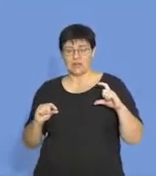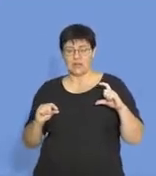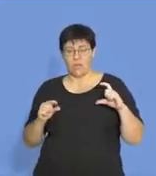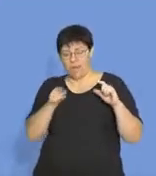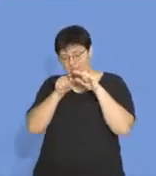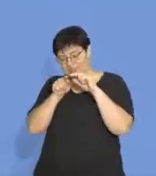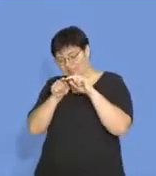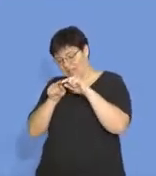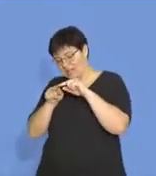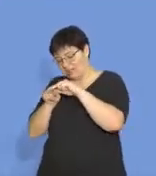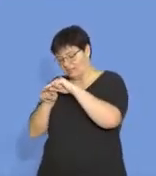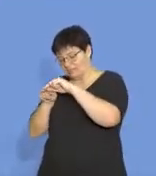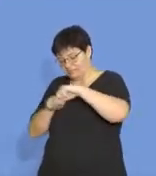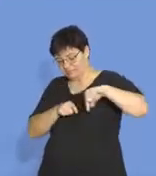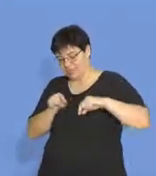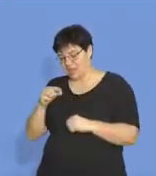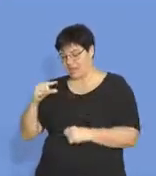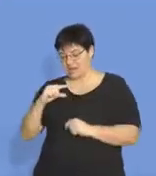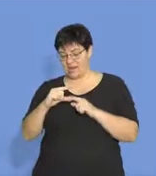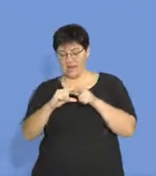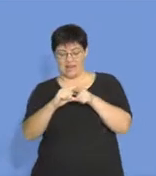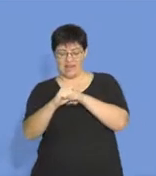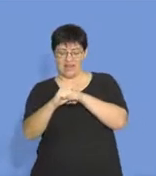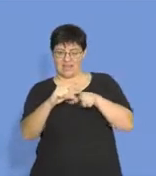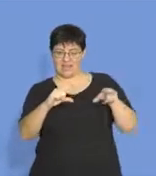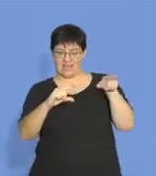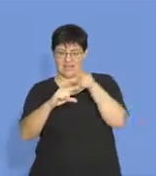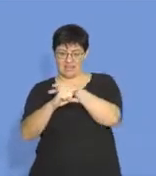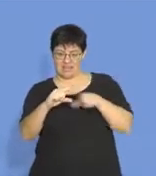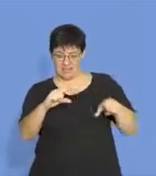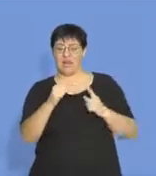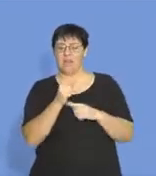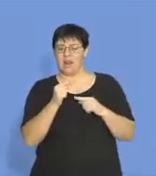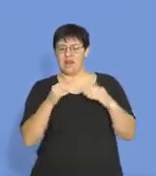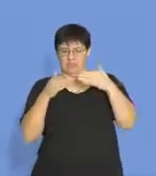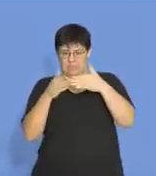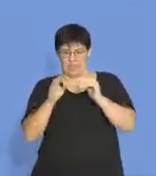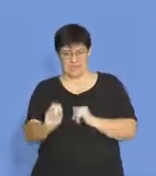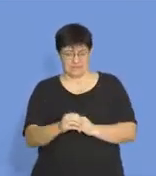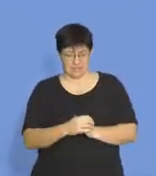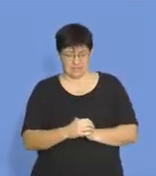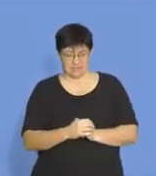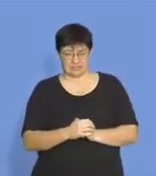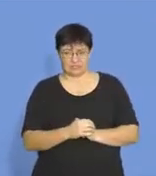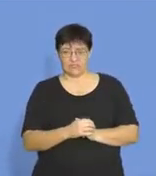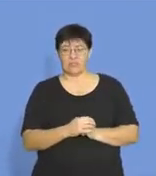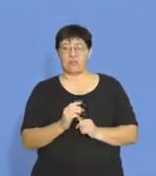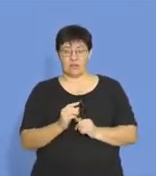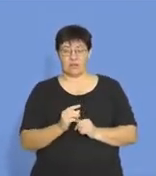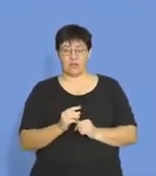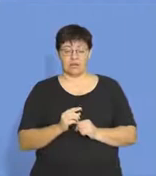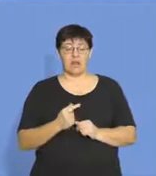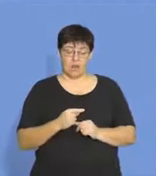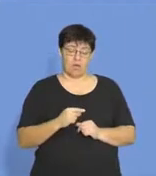of the ways that I can try and help you remember how to look at this. And wherever, remember I said the